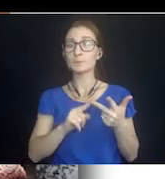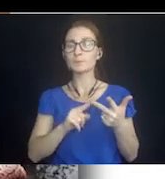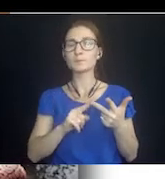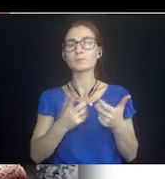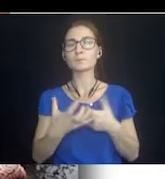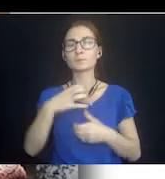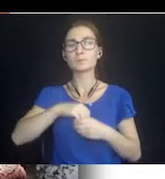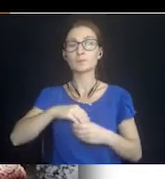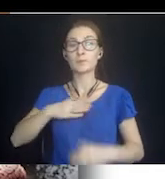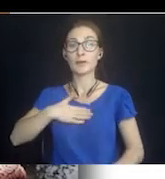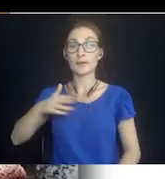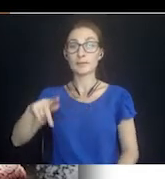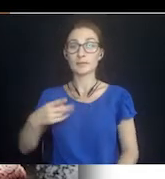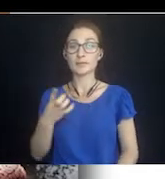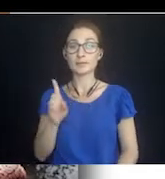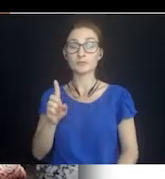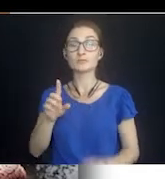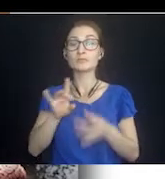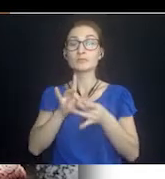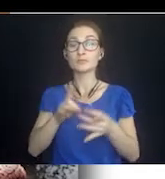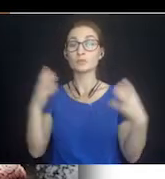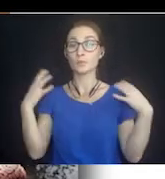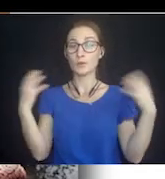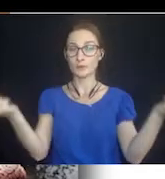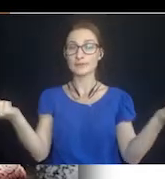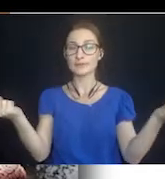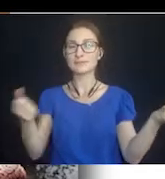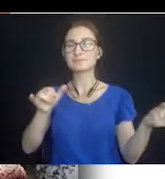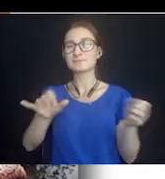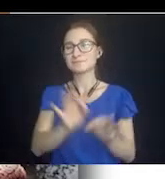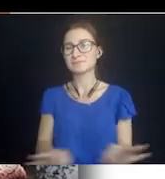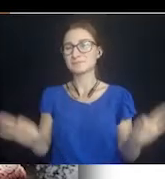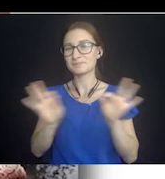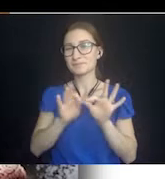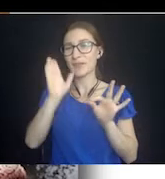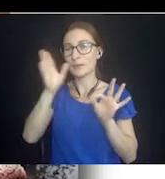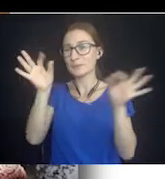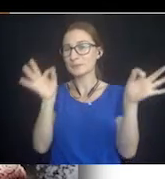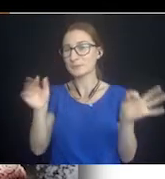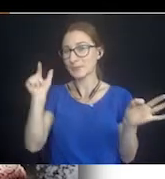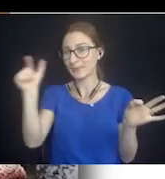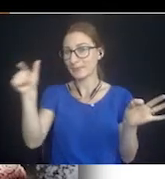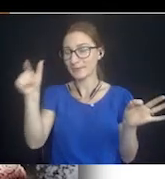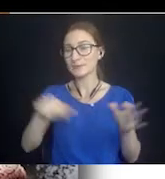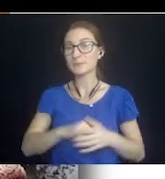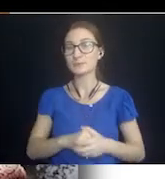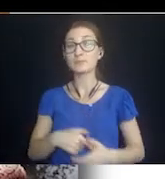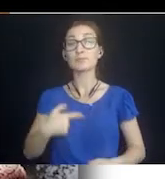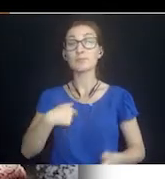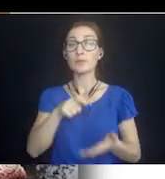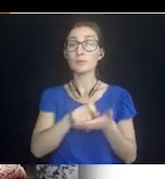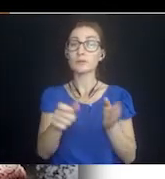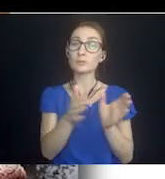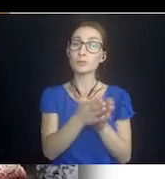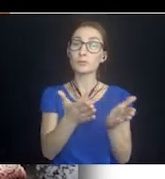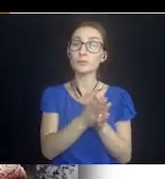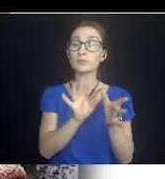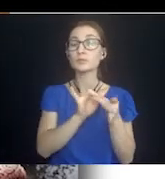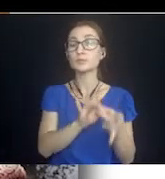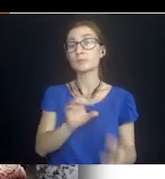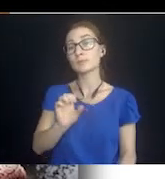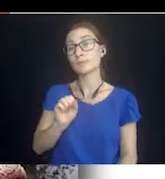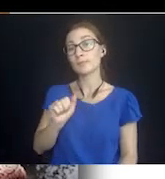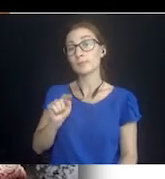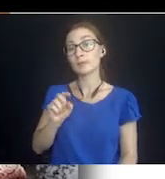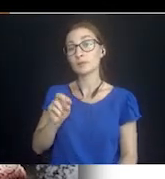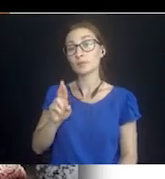third track brings in my doctorate in wellness, which you'll see later on is important. So I've